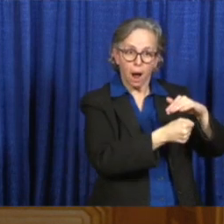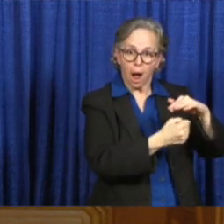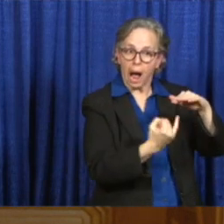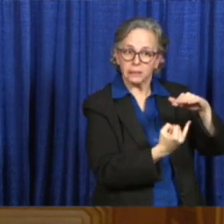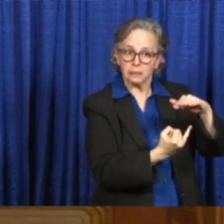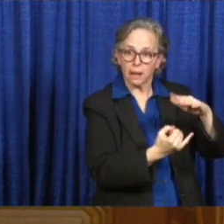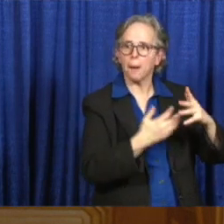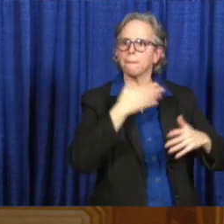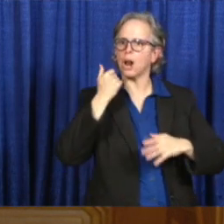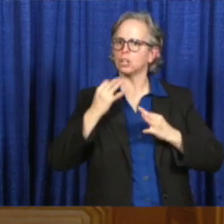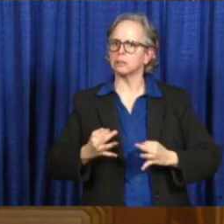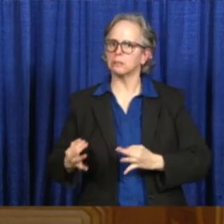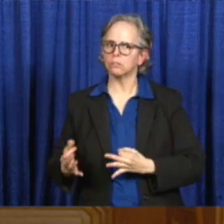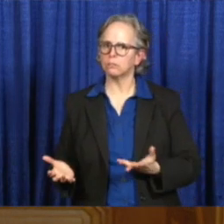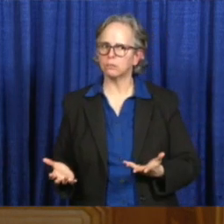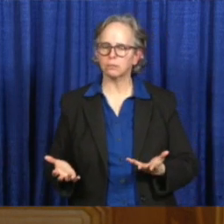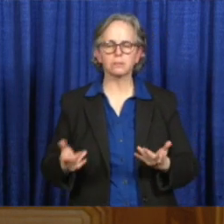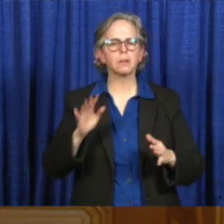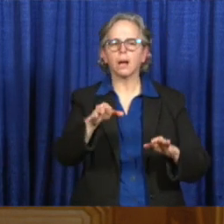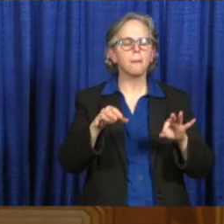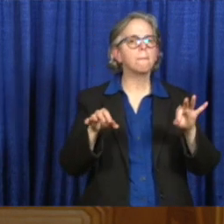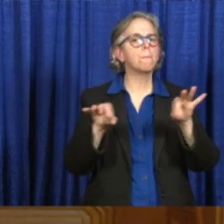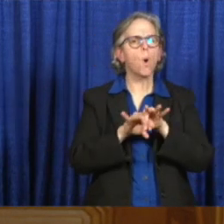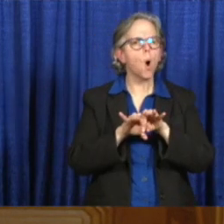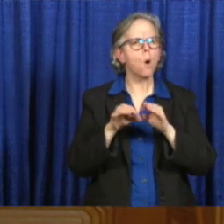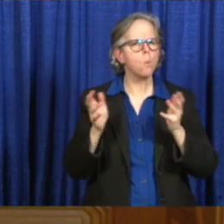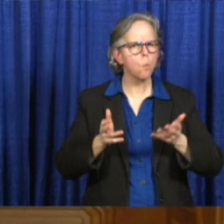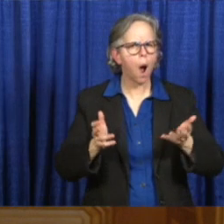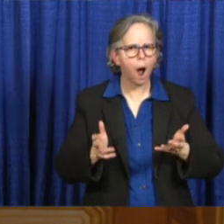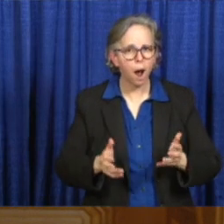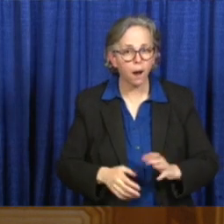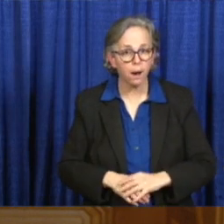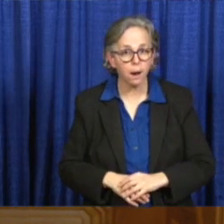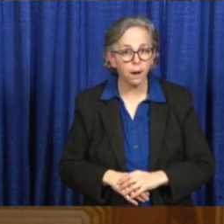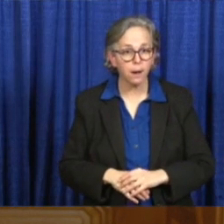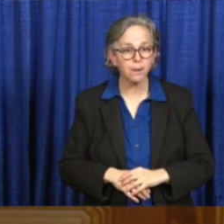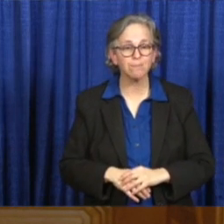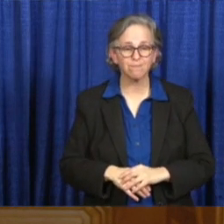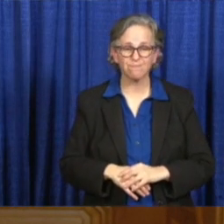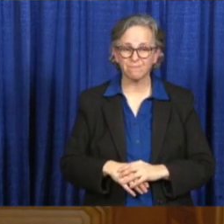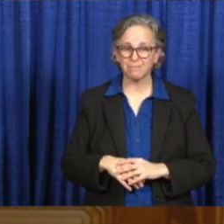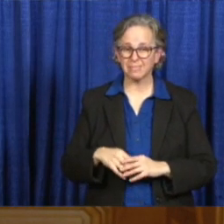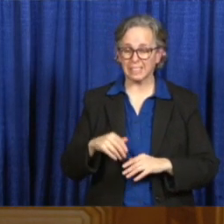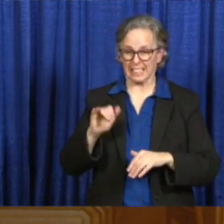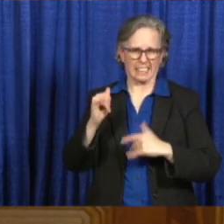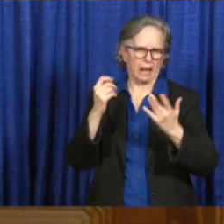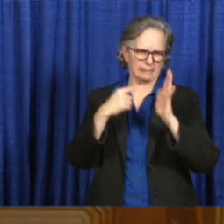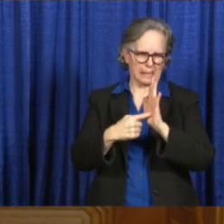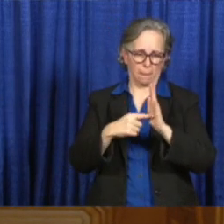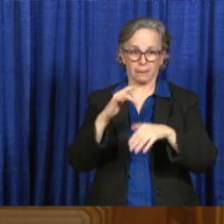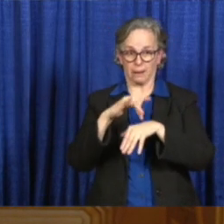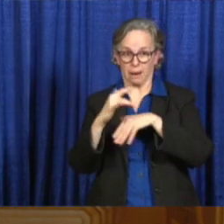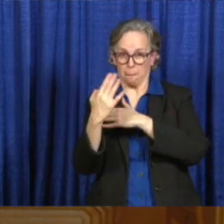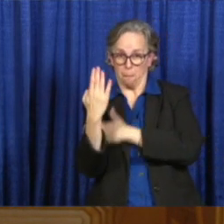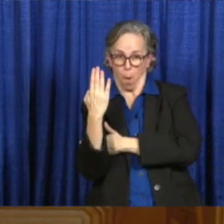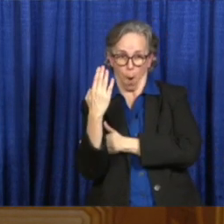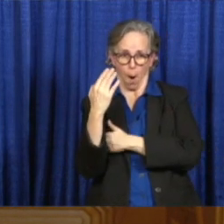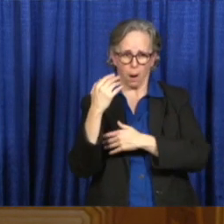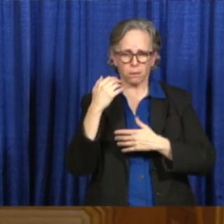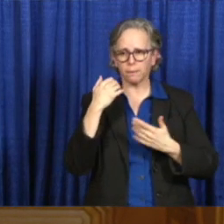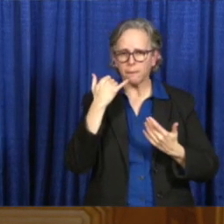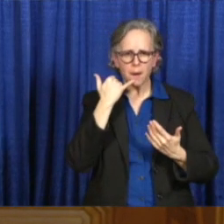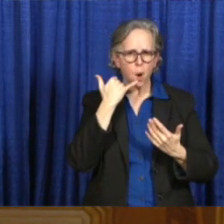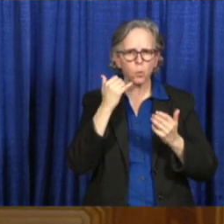is important. We were on the phone early this morning with a government affairs person from